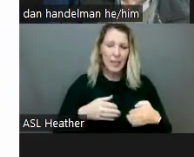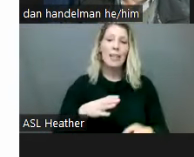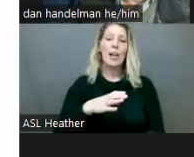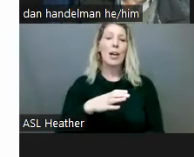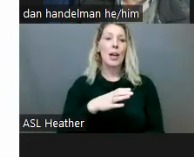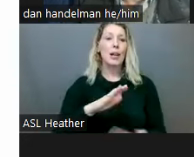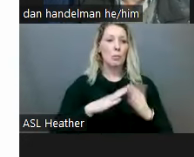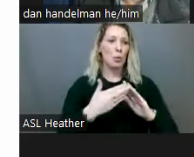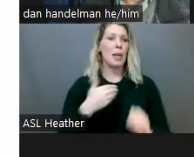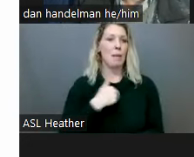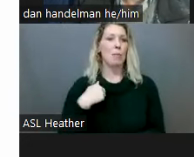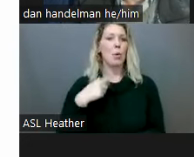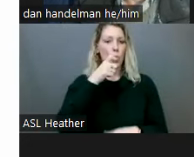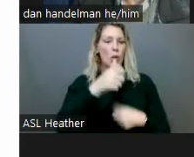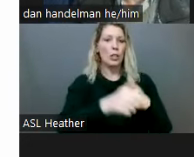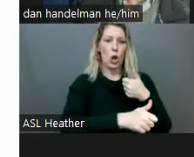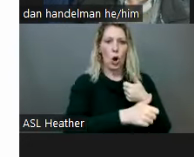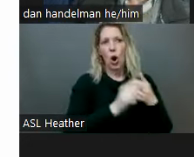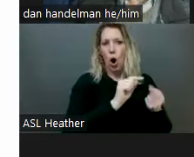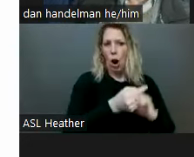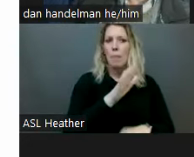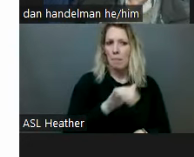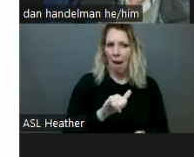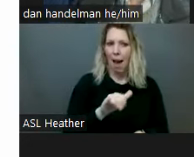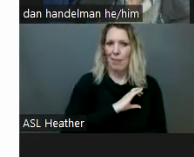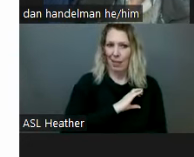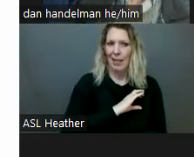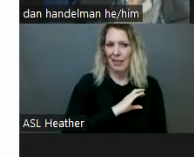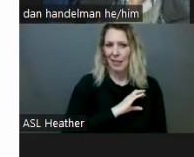potentially was harmed by a police officer, and so that's going to affect a lot of